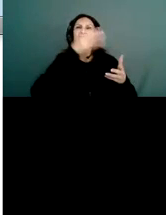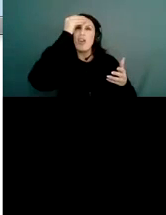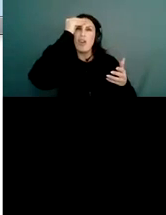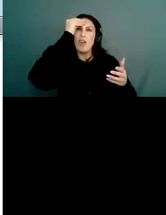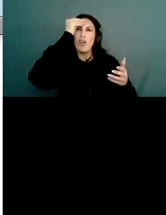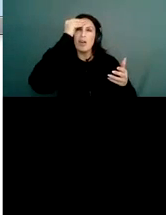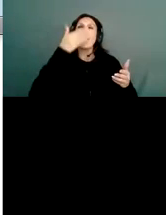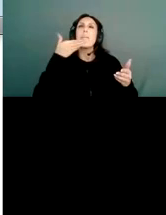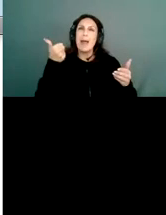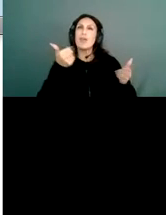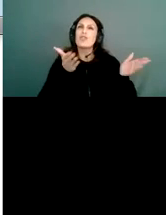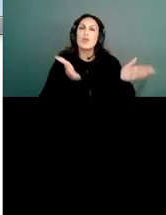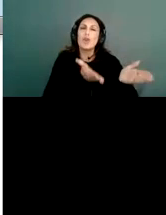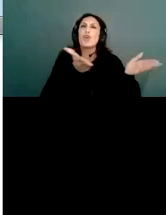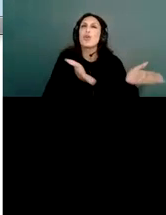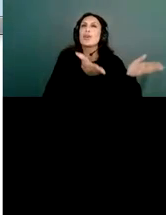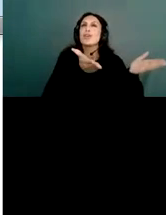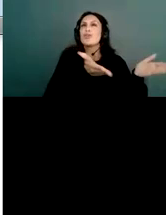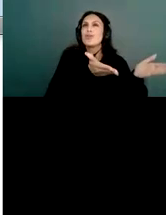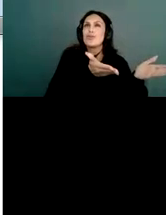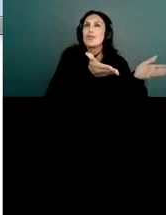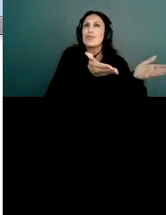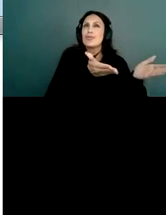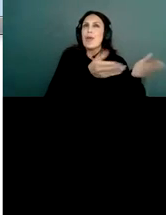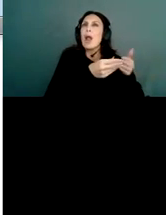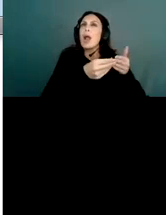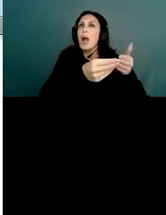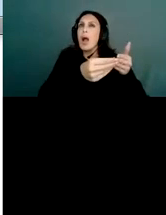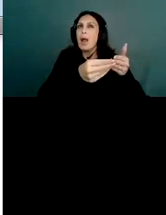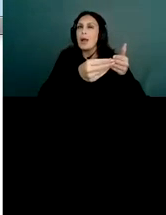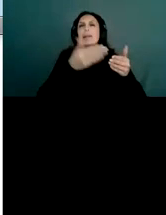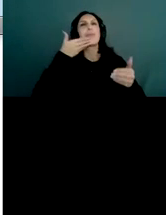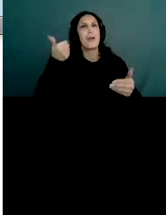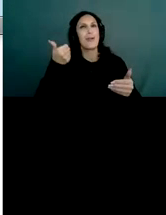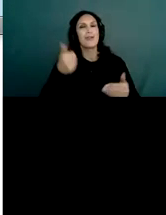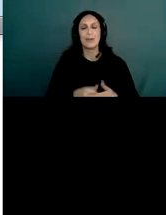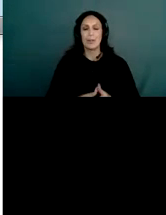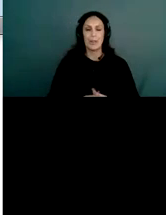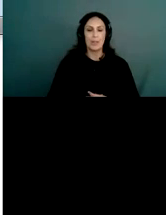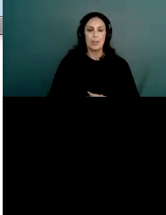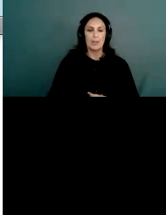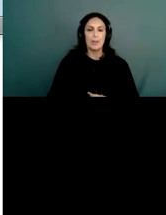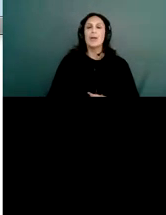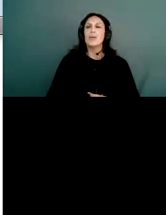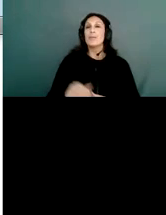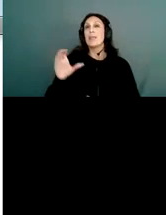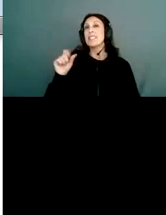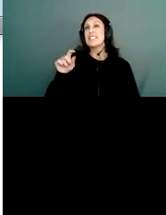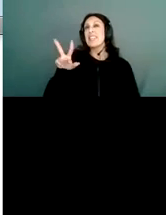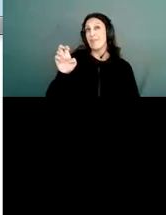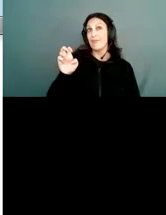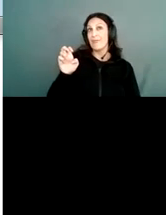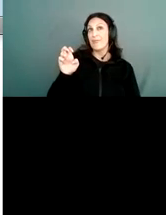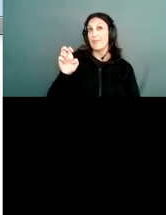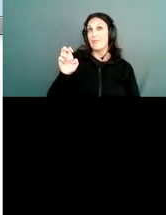Thank you, Janet. That is such a great reminder. Yes, go ahead, Steve. Larissa, we do have a question that says, is this